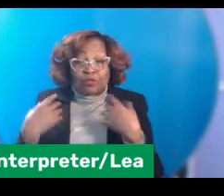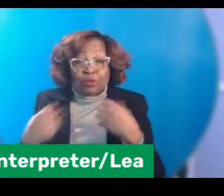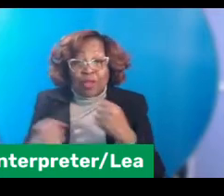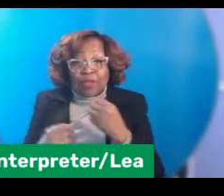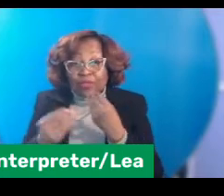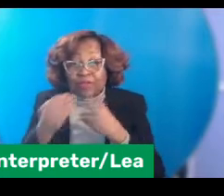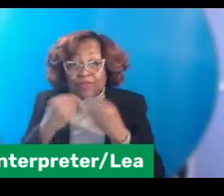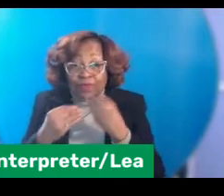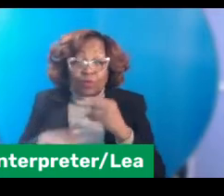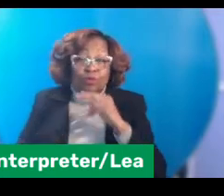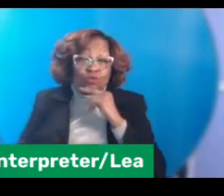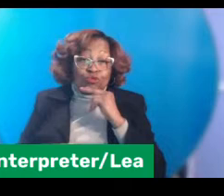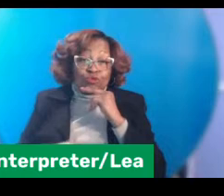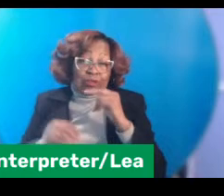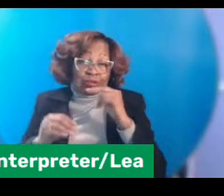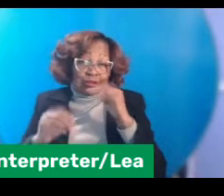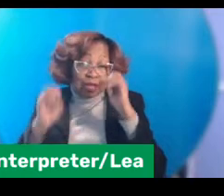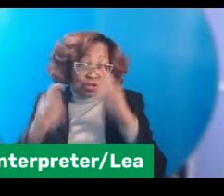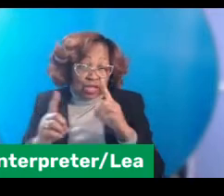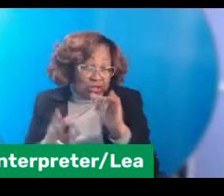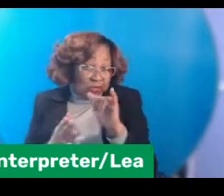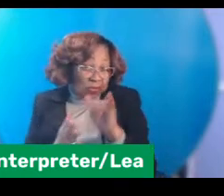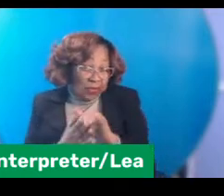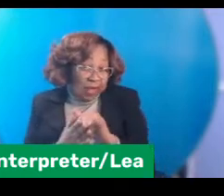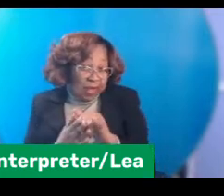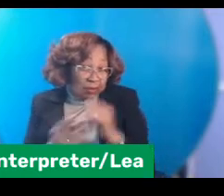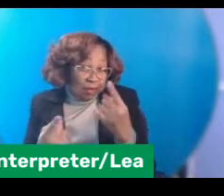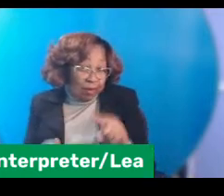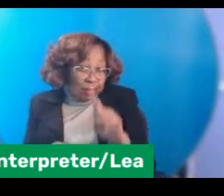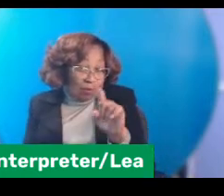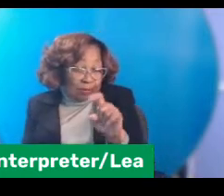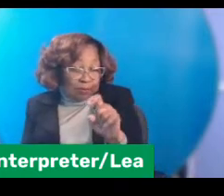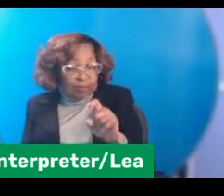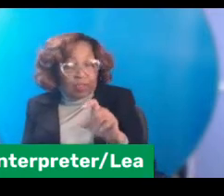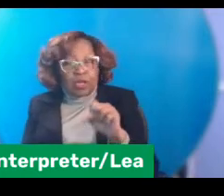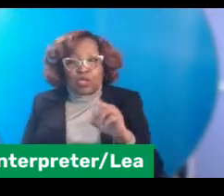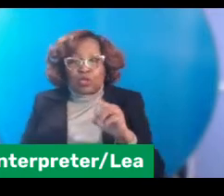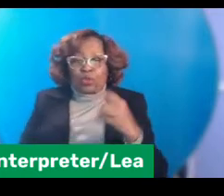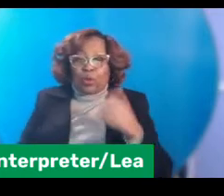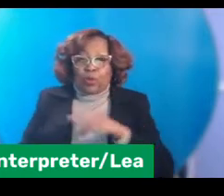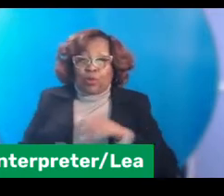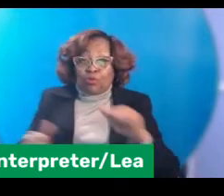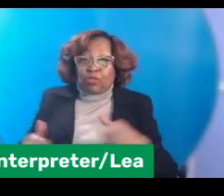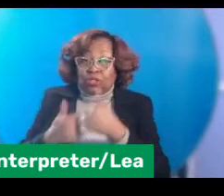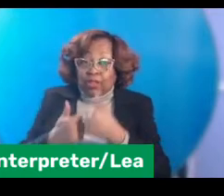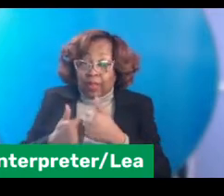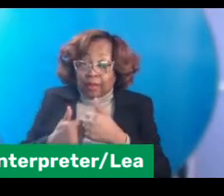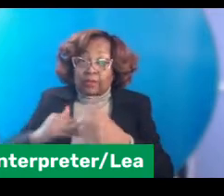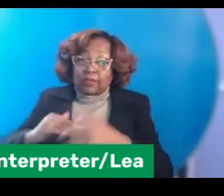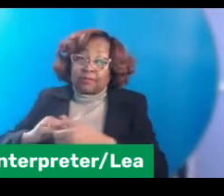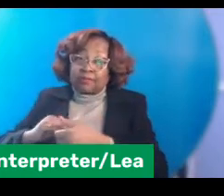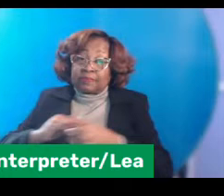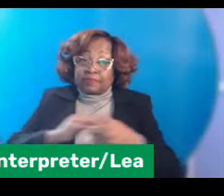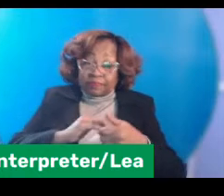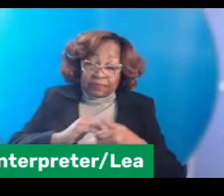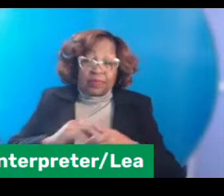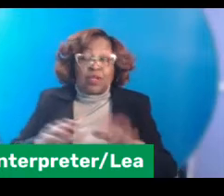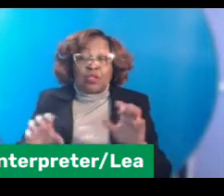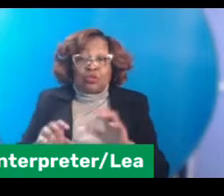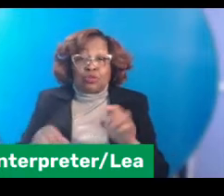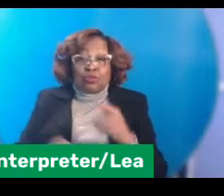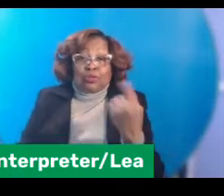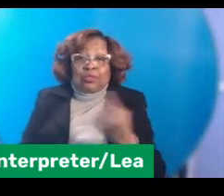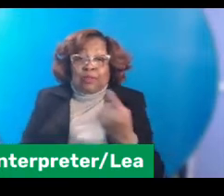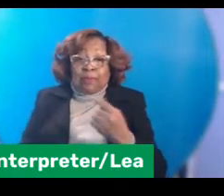nutrition education, would this be the case? So we were challenged at By the Hand and to bring some partners in to do something about